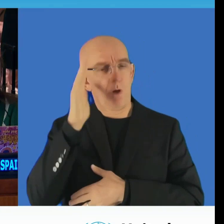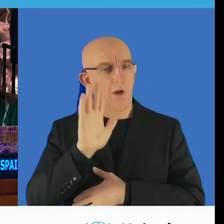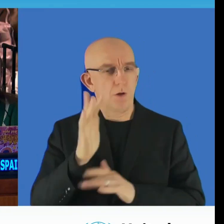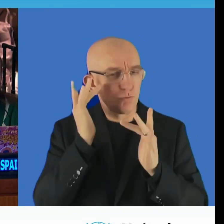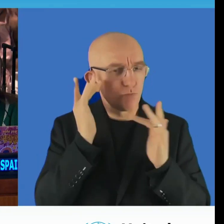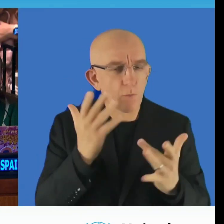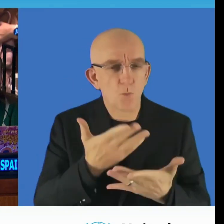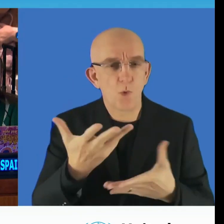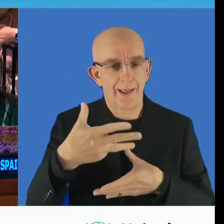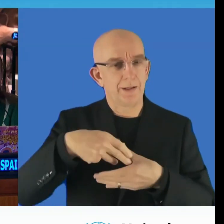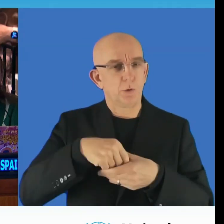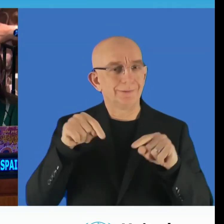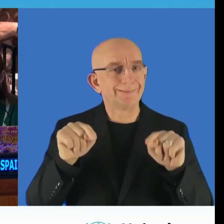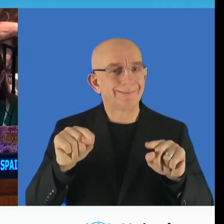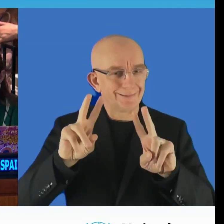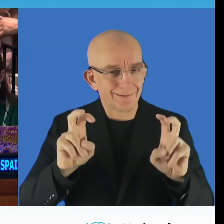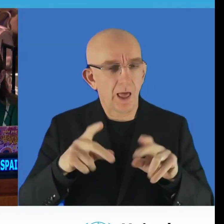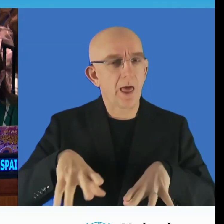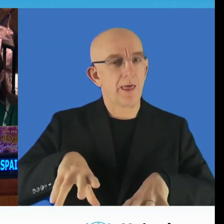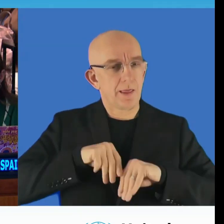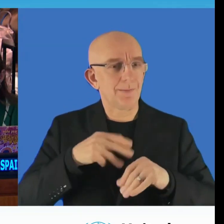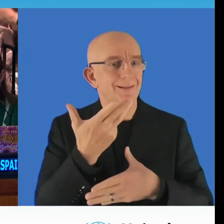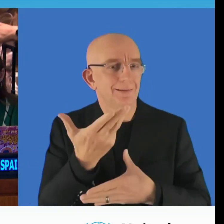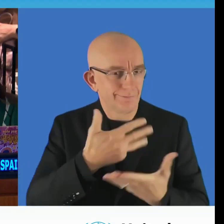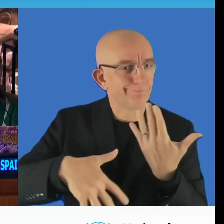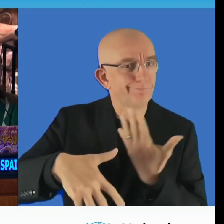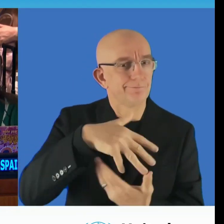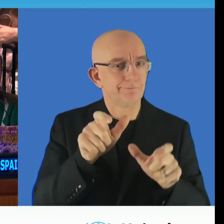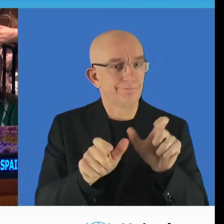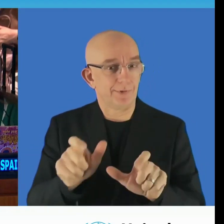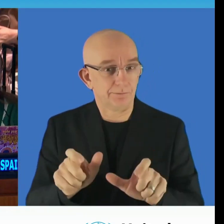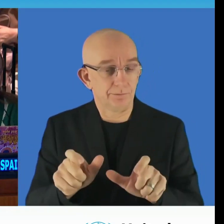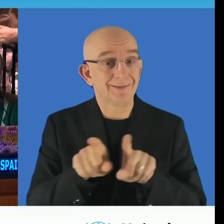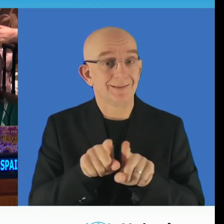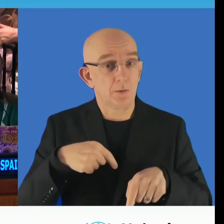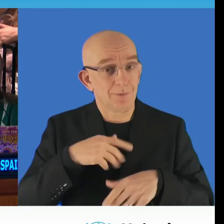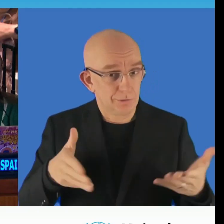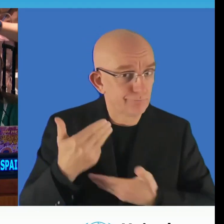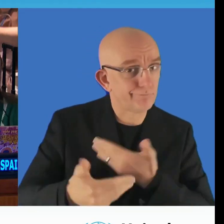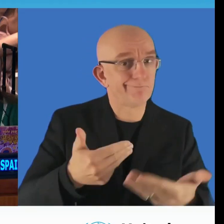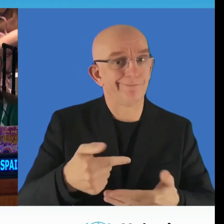Bill. While we acknowledge the progress made, we also recognize that there are